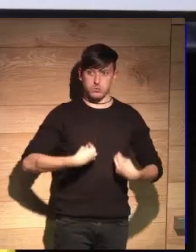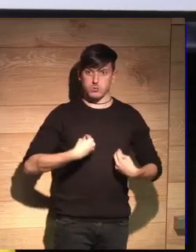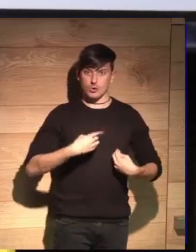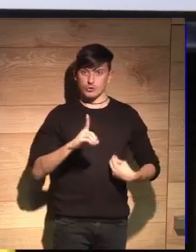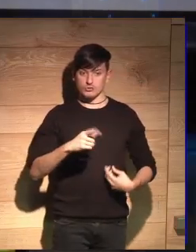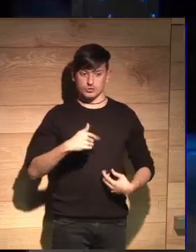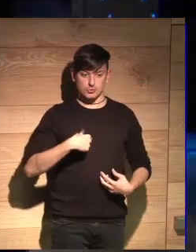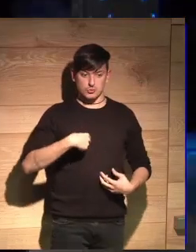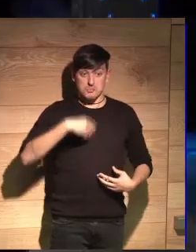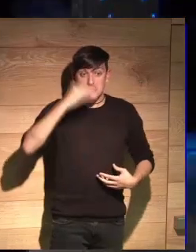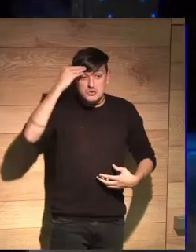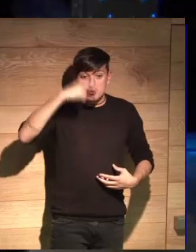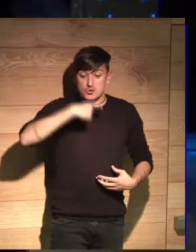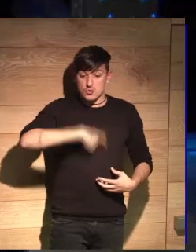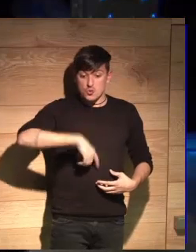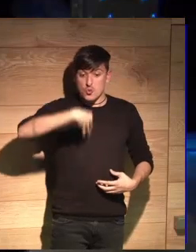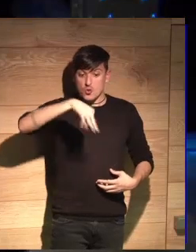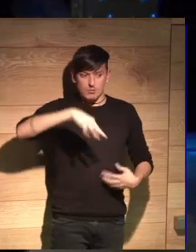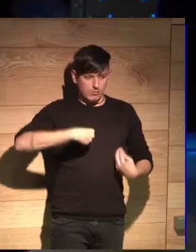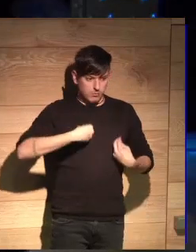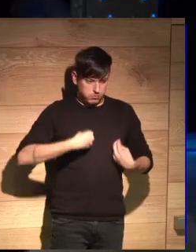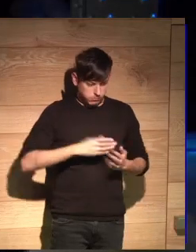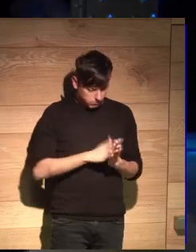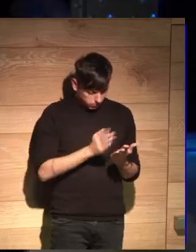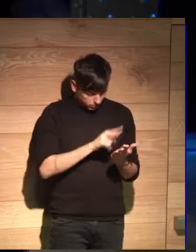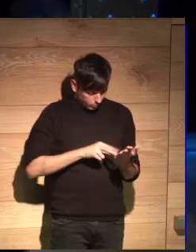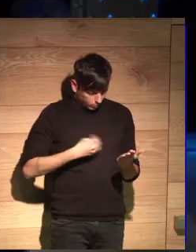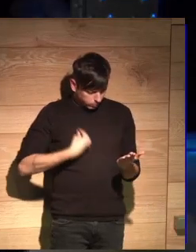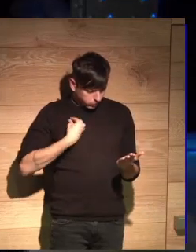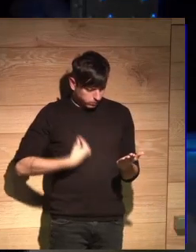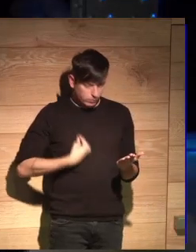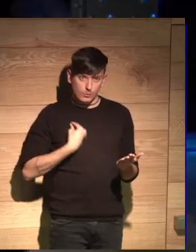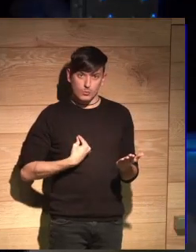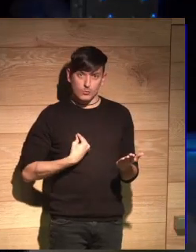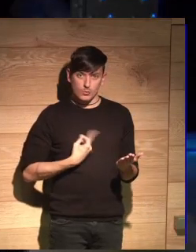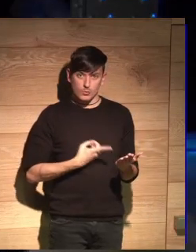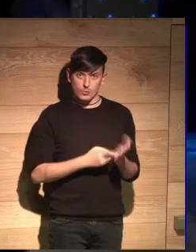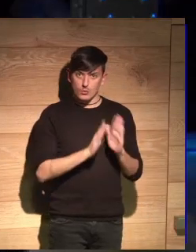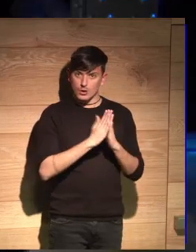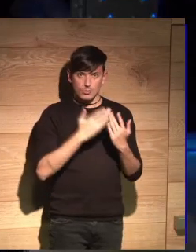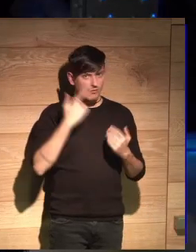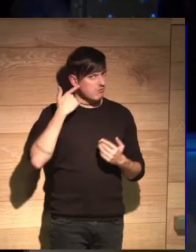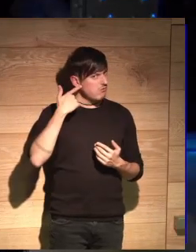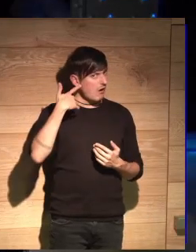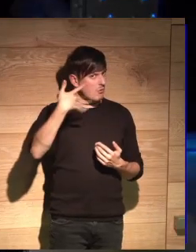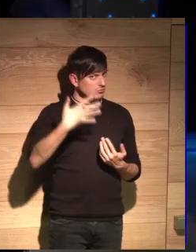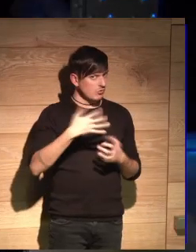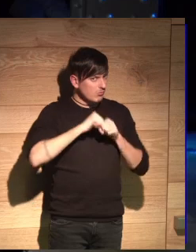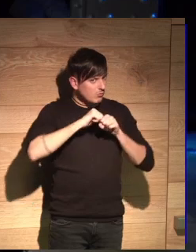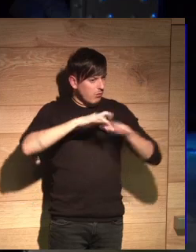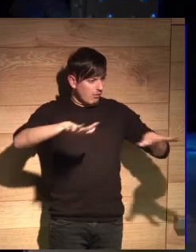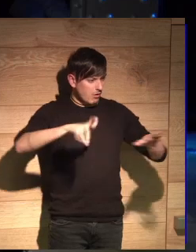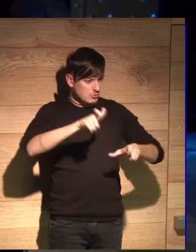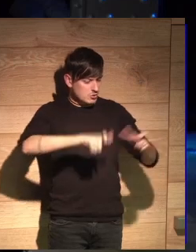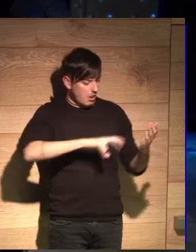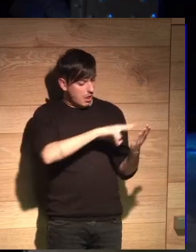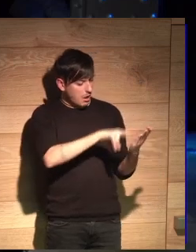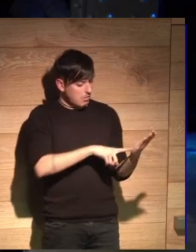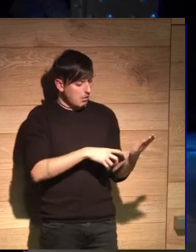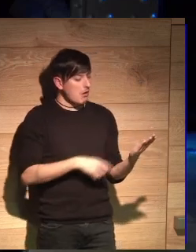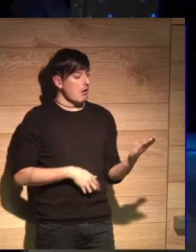I think it was the only one. And it's openly talked about in a book that has sold millions